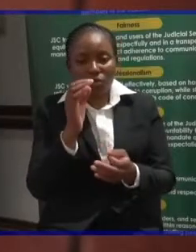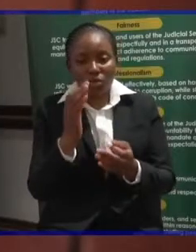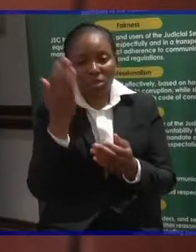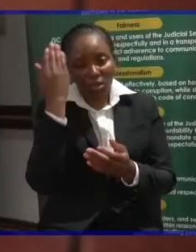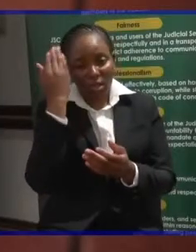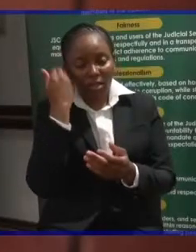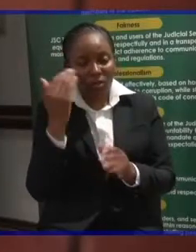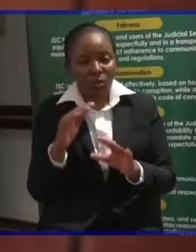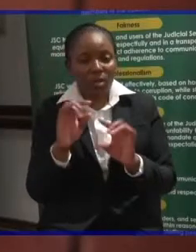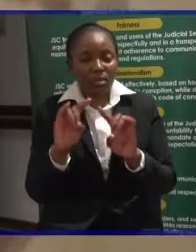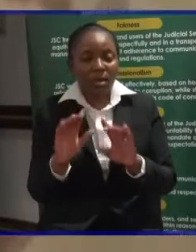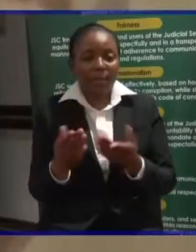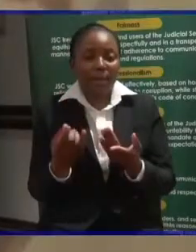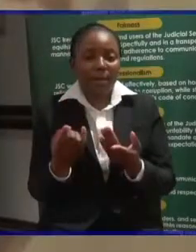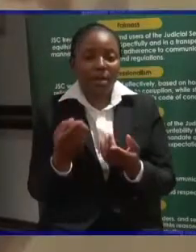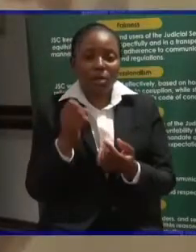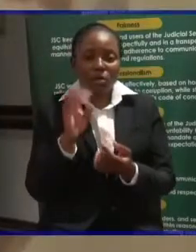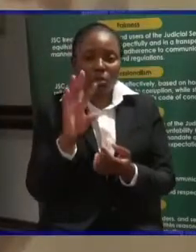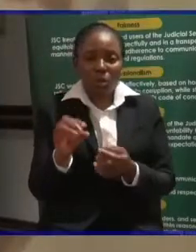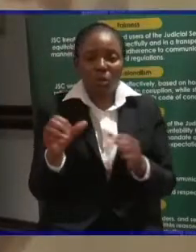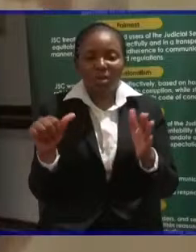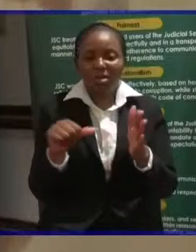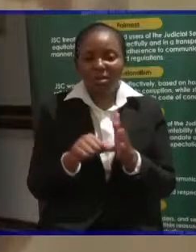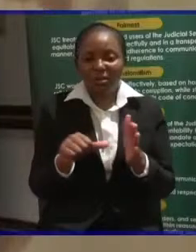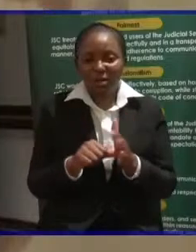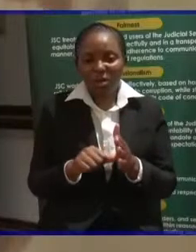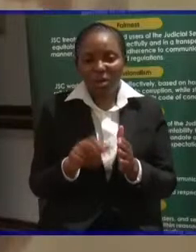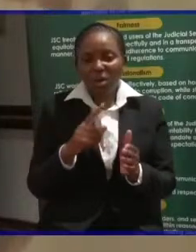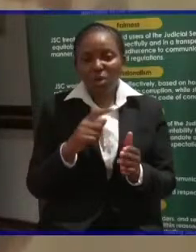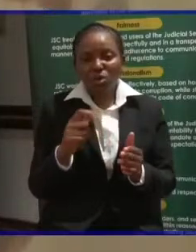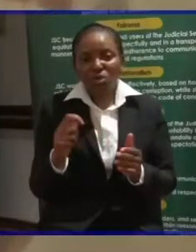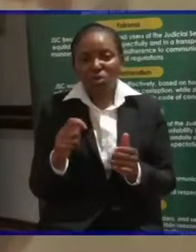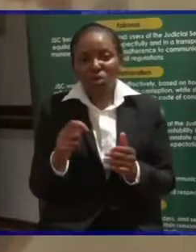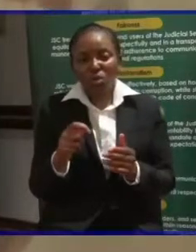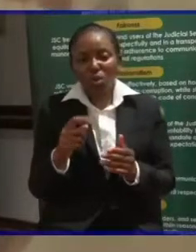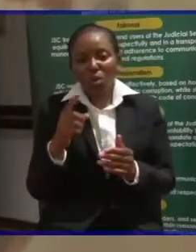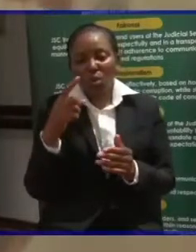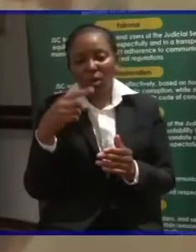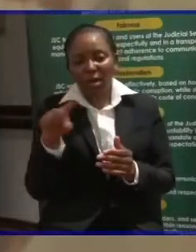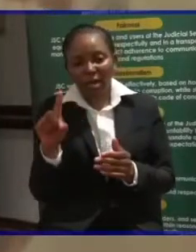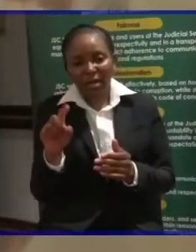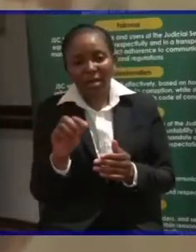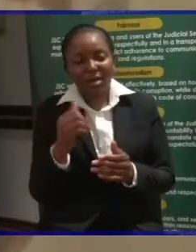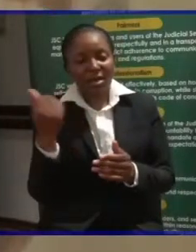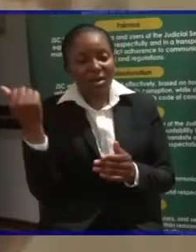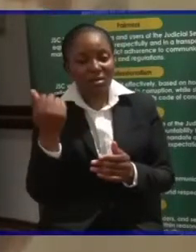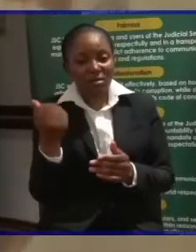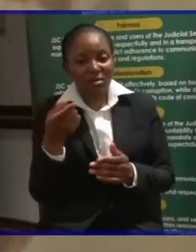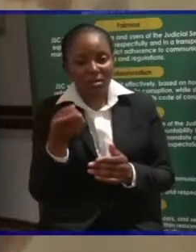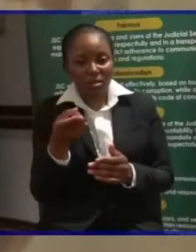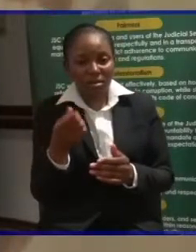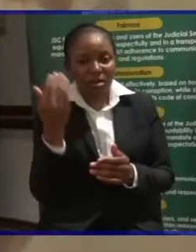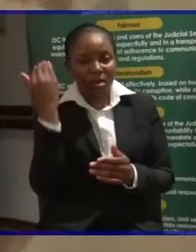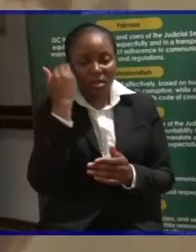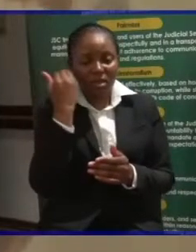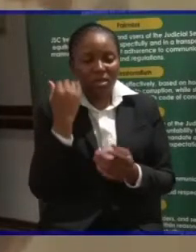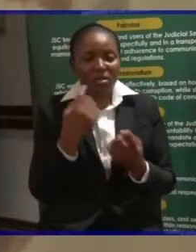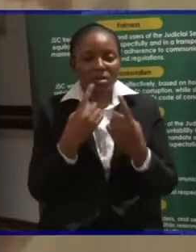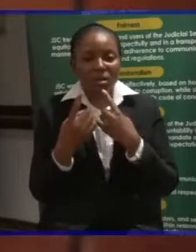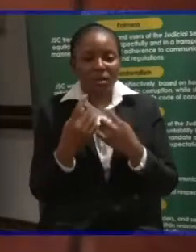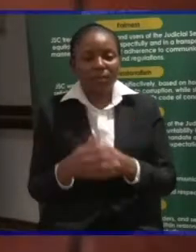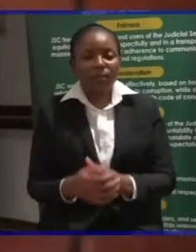That's what happened. So you found it difficult to properly respond to the issue raised by the judge?